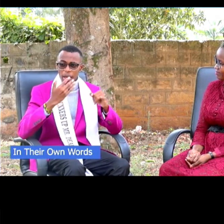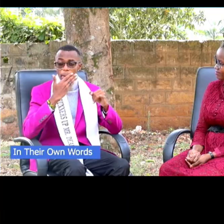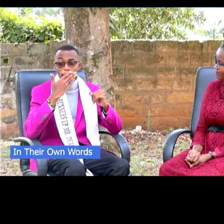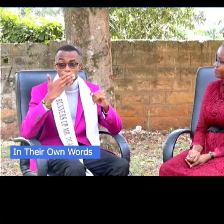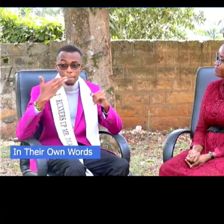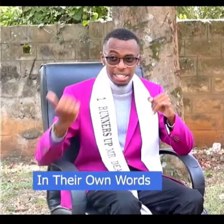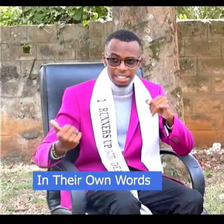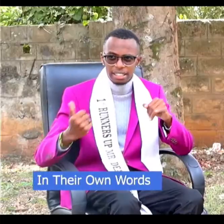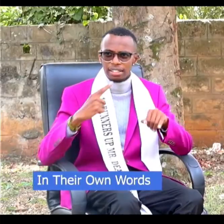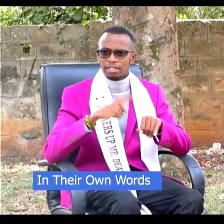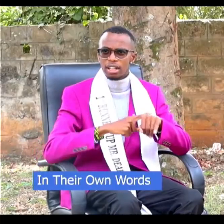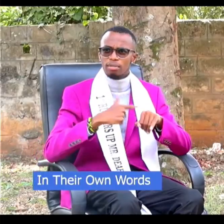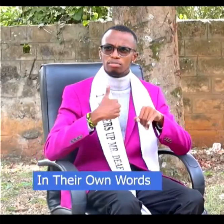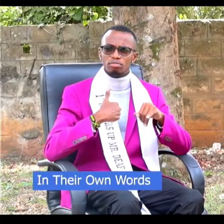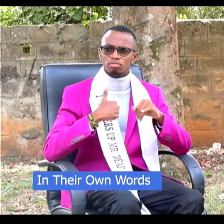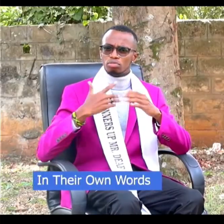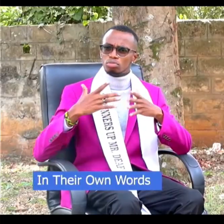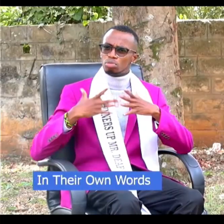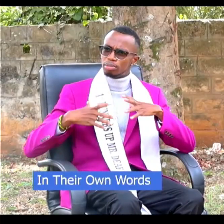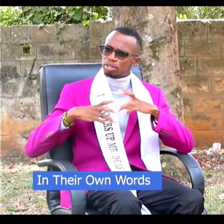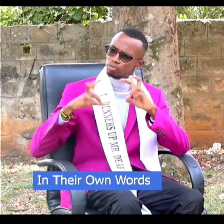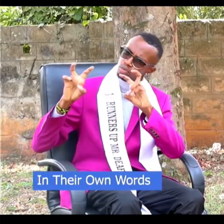In this industry, modeling industry,